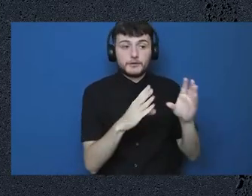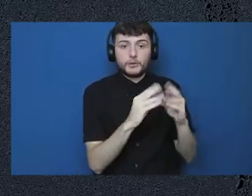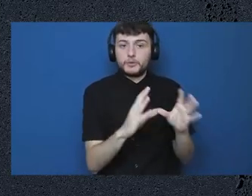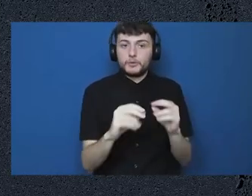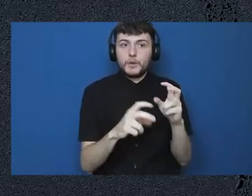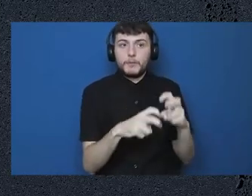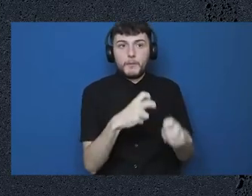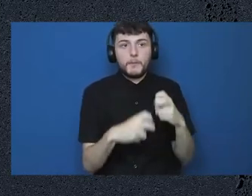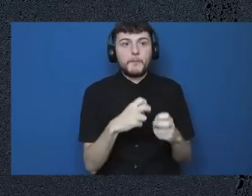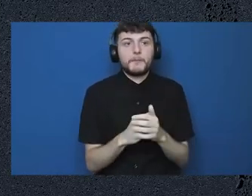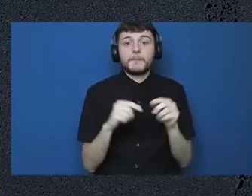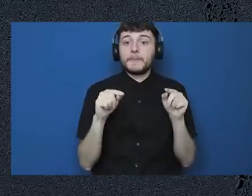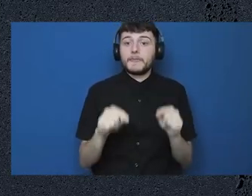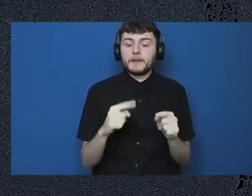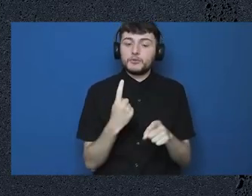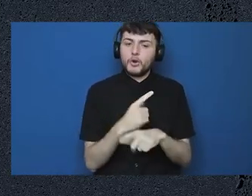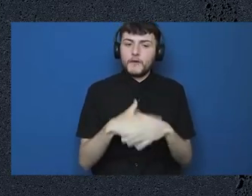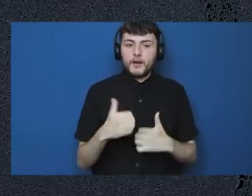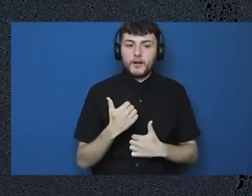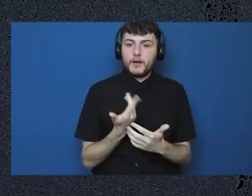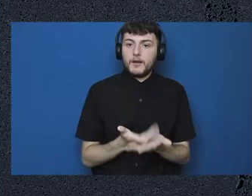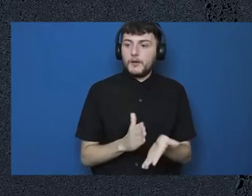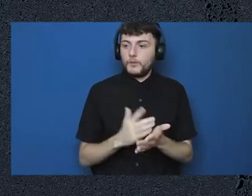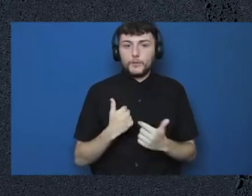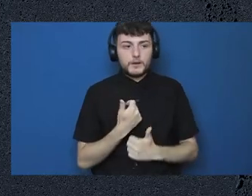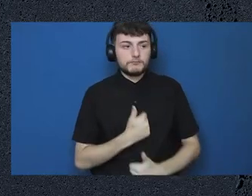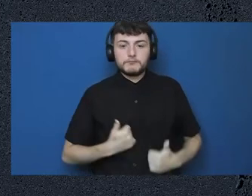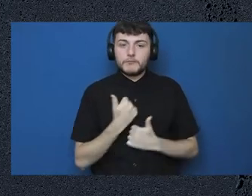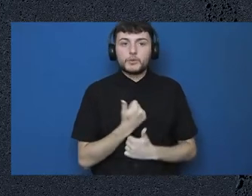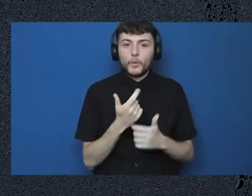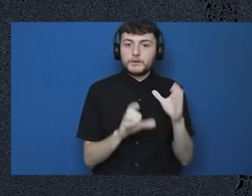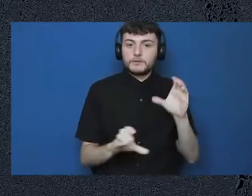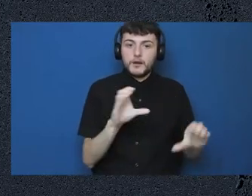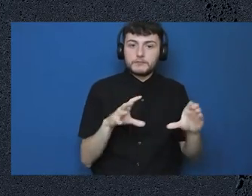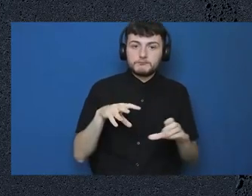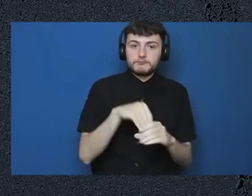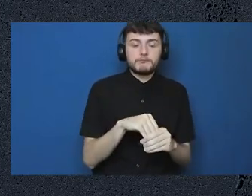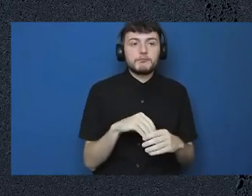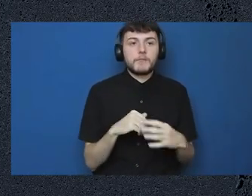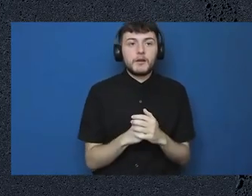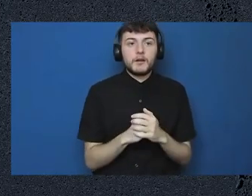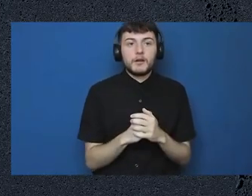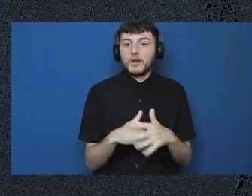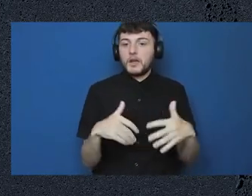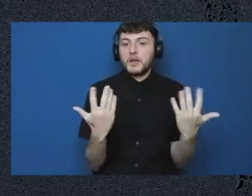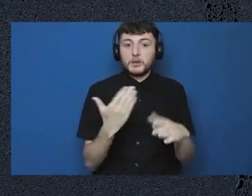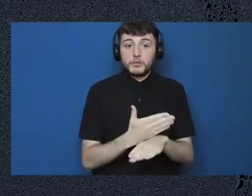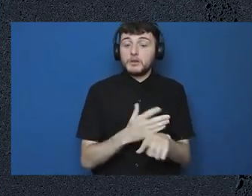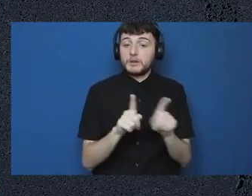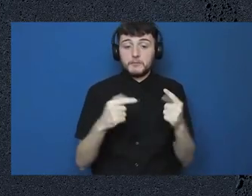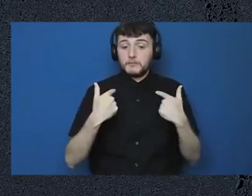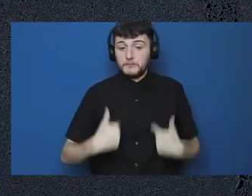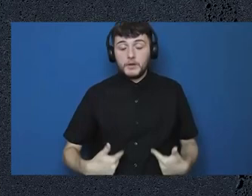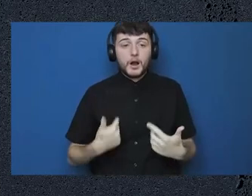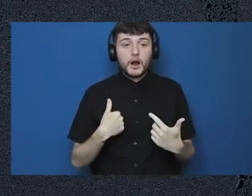in science fields, in whatever skin you're in. For example, I'm a science journalist and radio presenter, and I've used